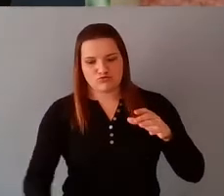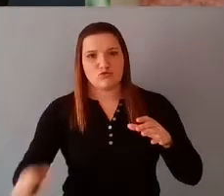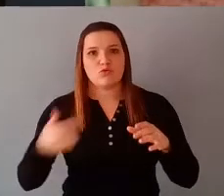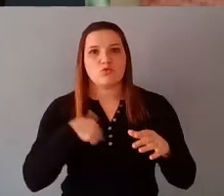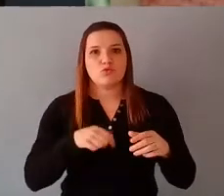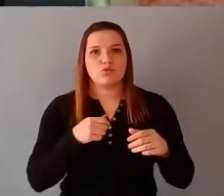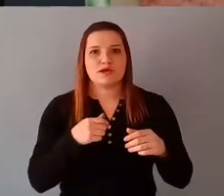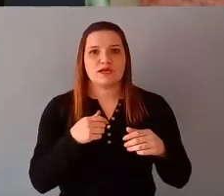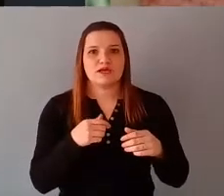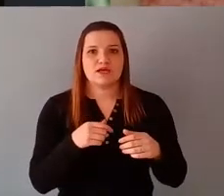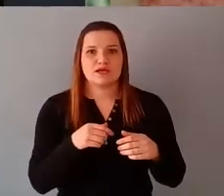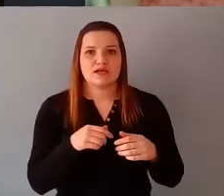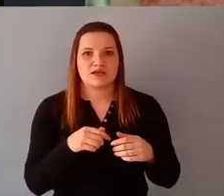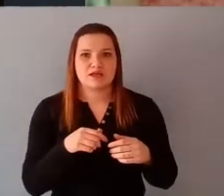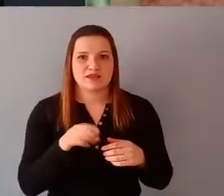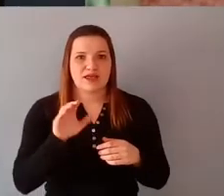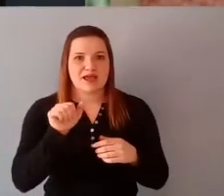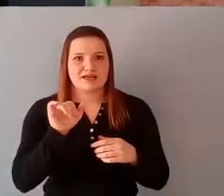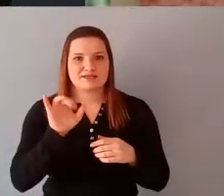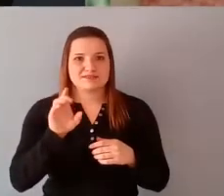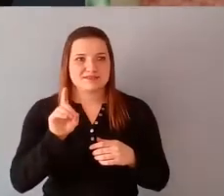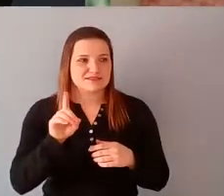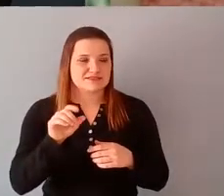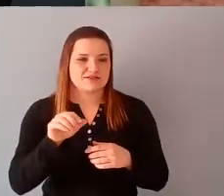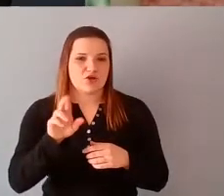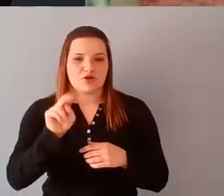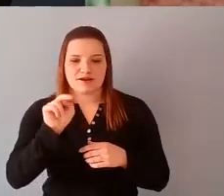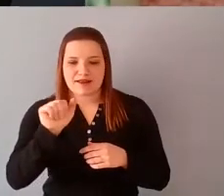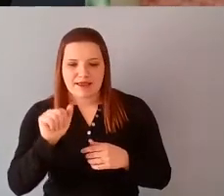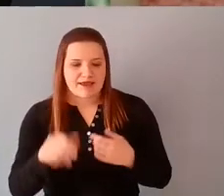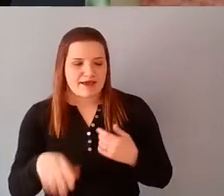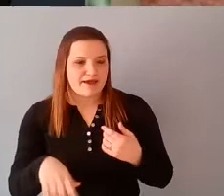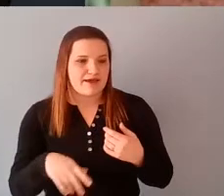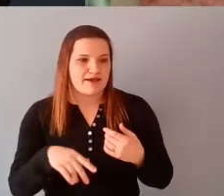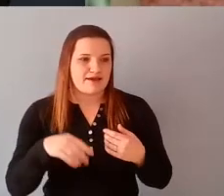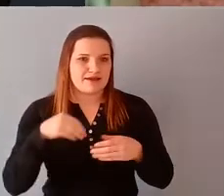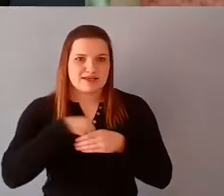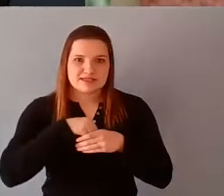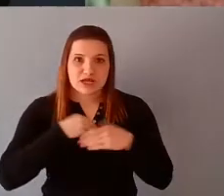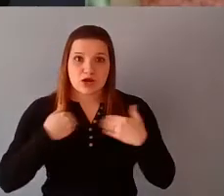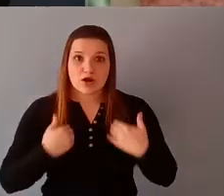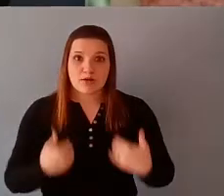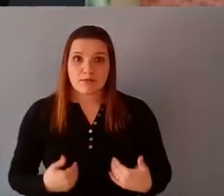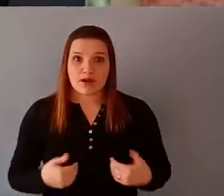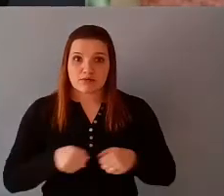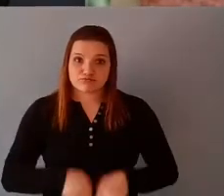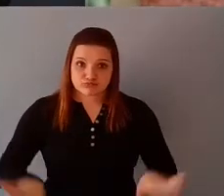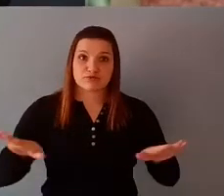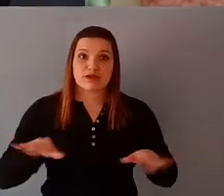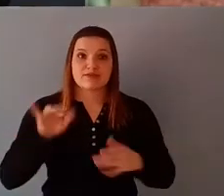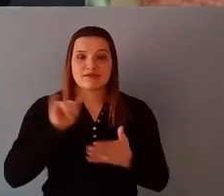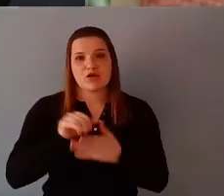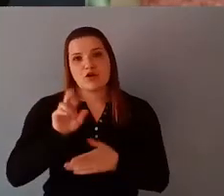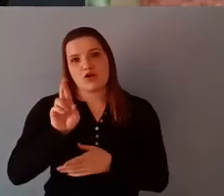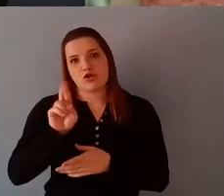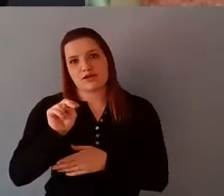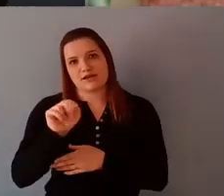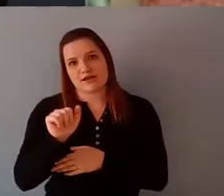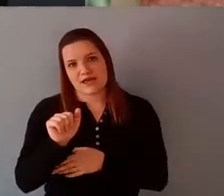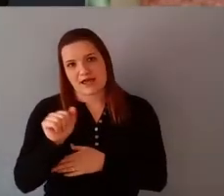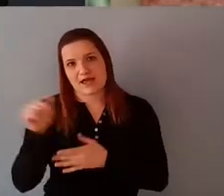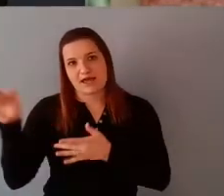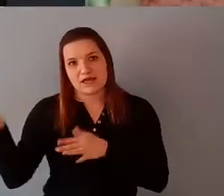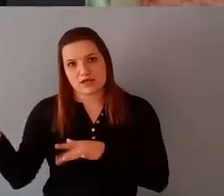the ribonucleic acids, the RNA, in our bodies, and that RNA